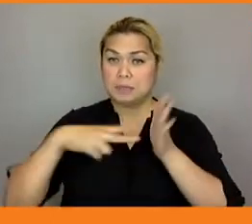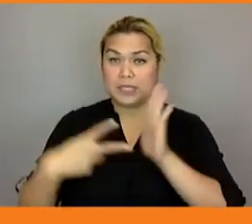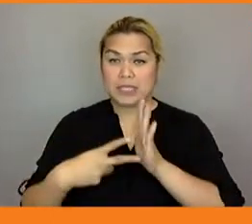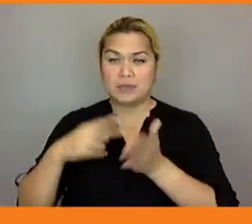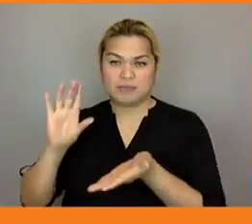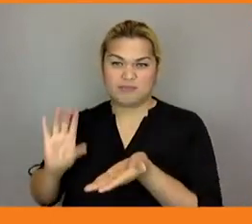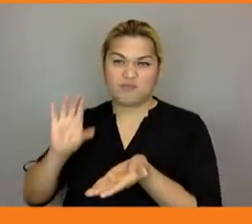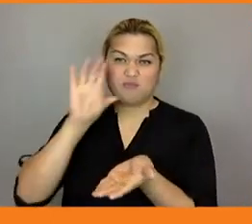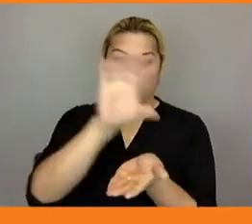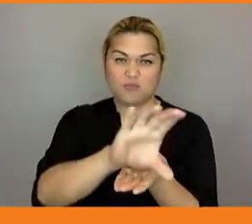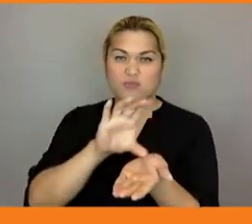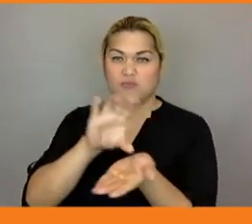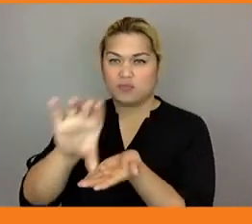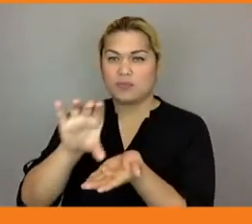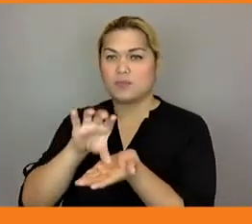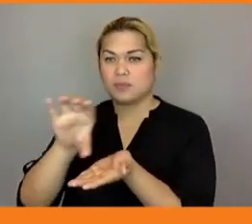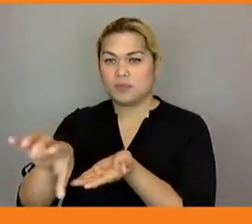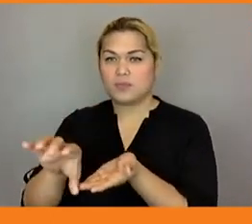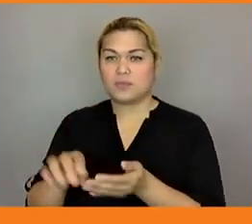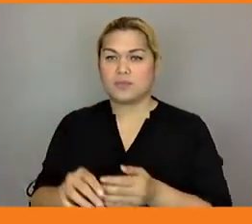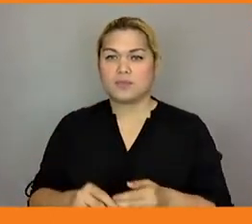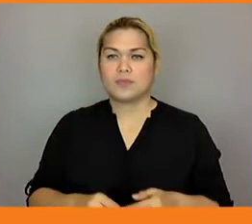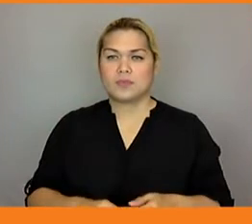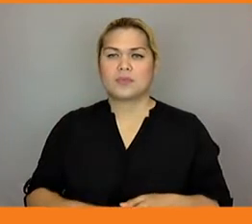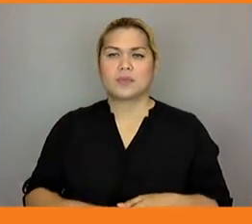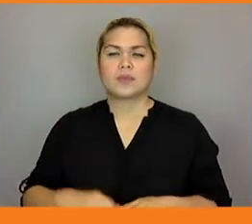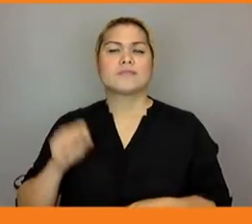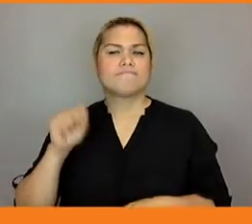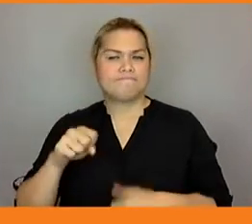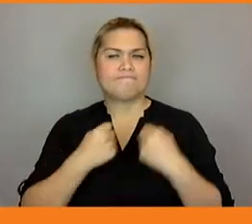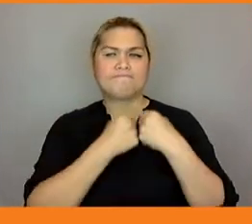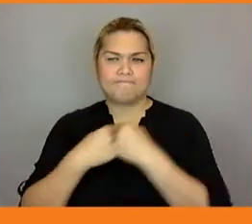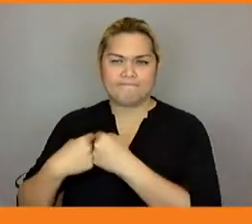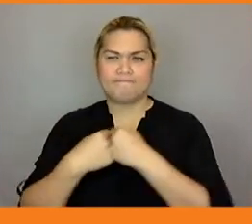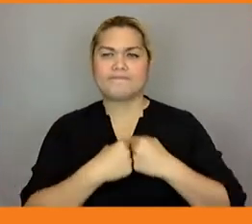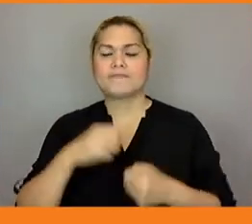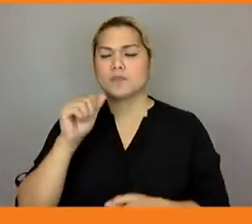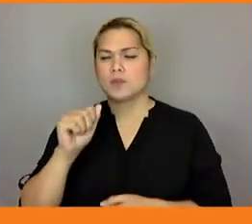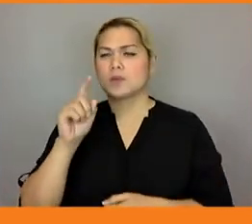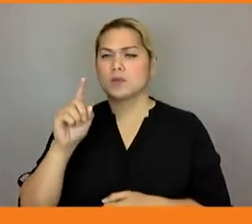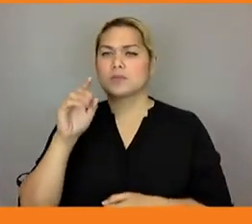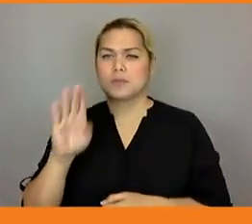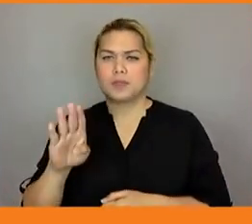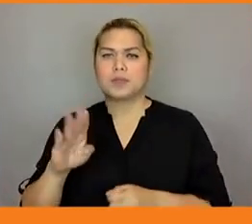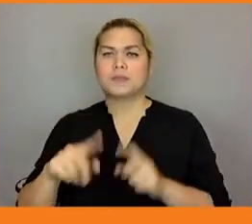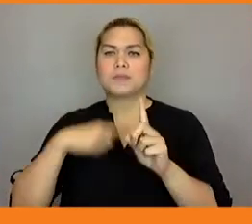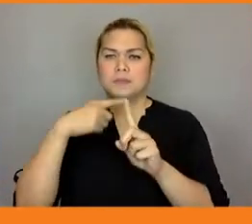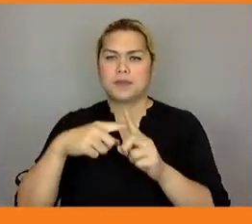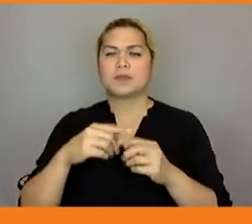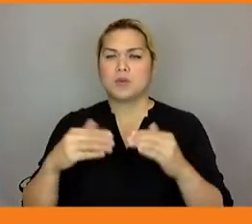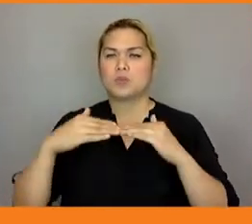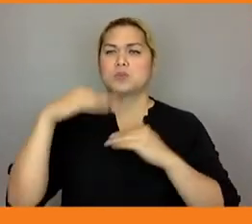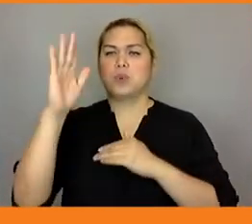us. But we see our investment in green growth as an